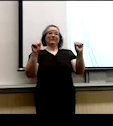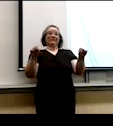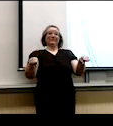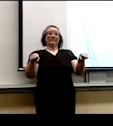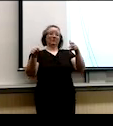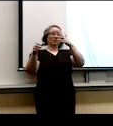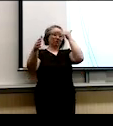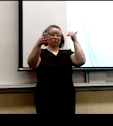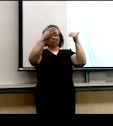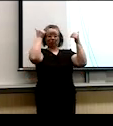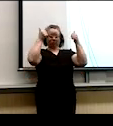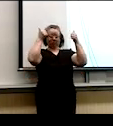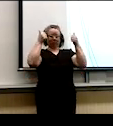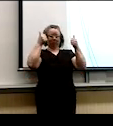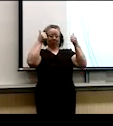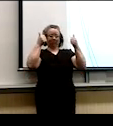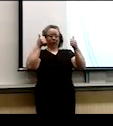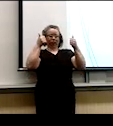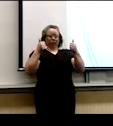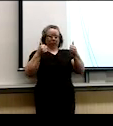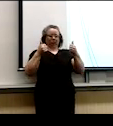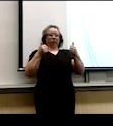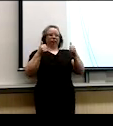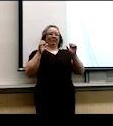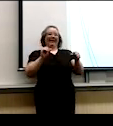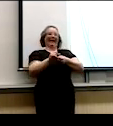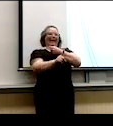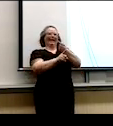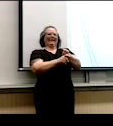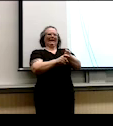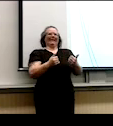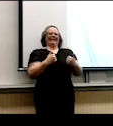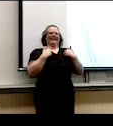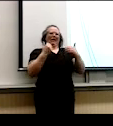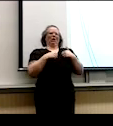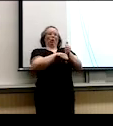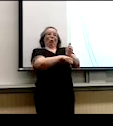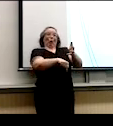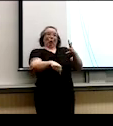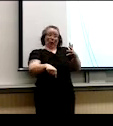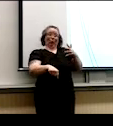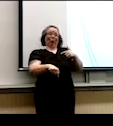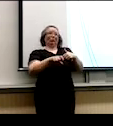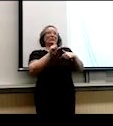The youngest person with Down syndrome I've seen with Alzheimer's disease is about 37,